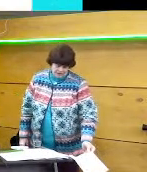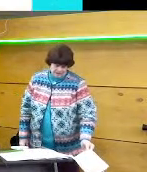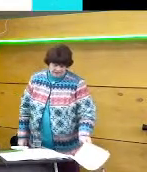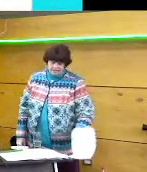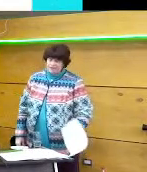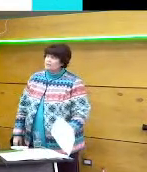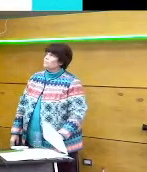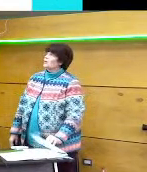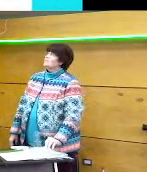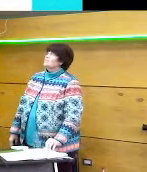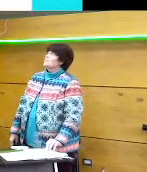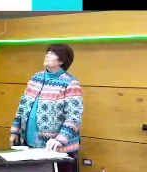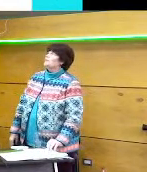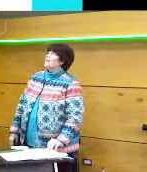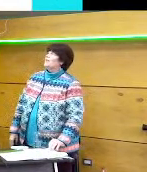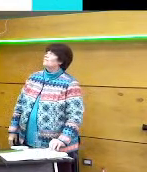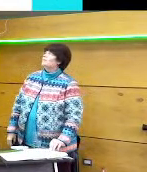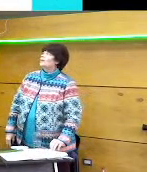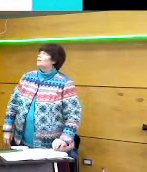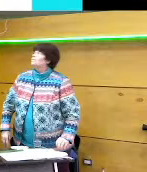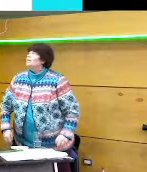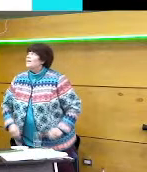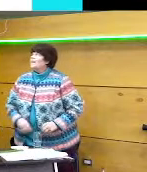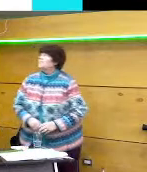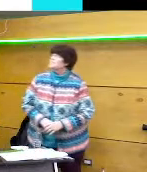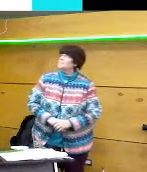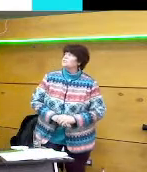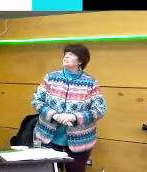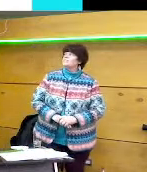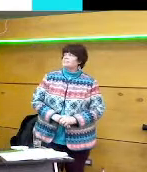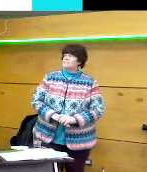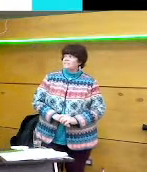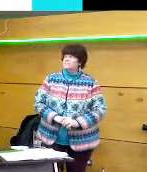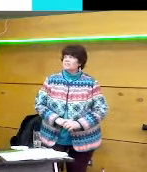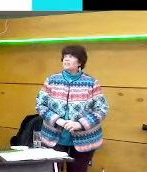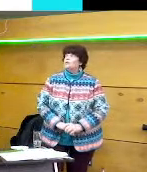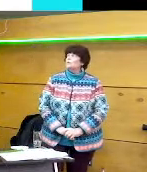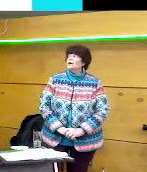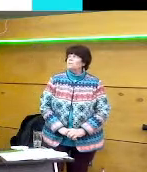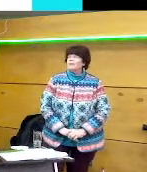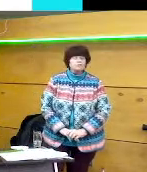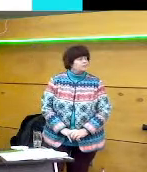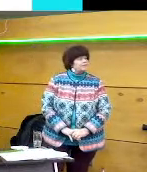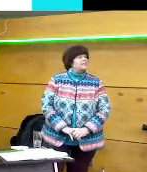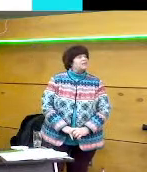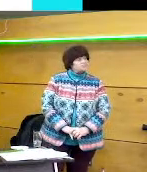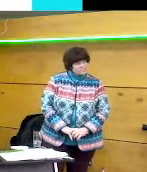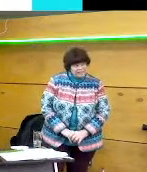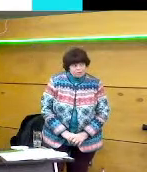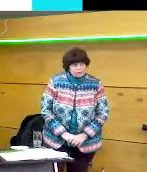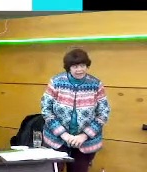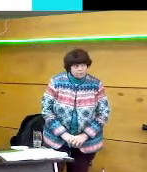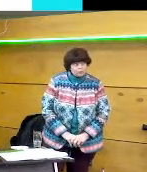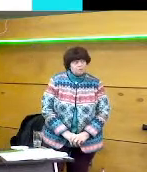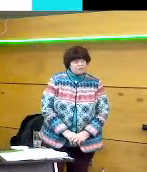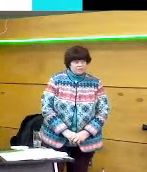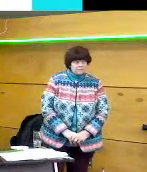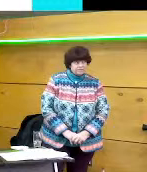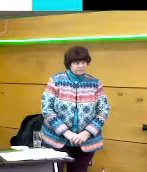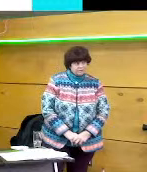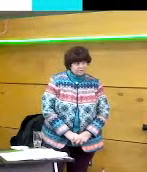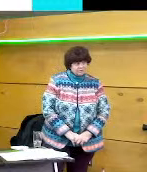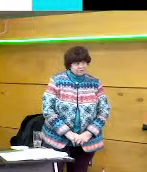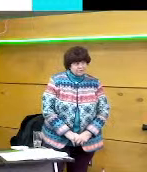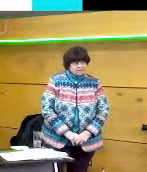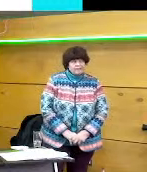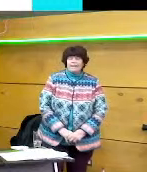So in the process, you have annotation techniques, and you want to make sure that they understand what that word